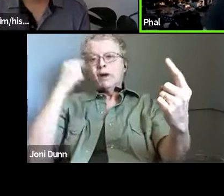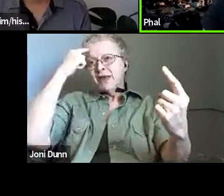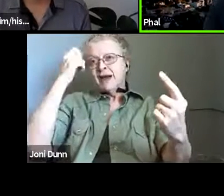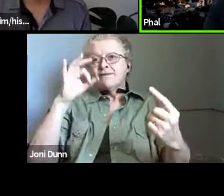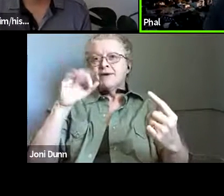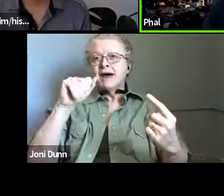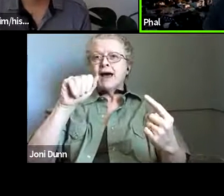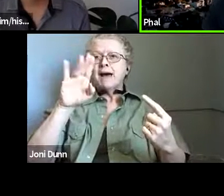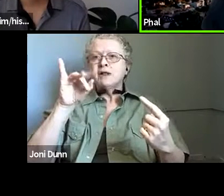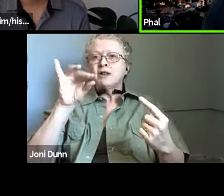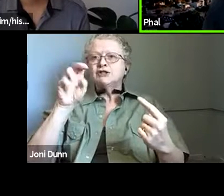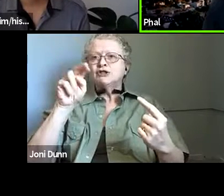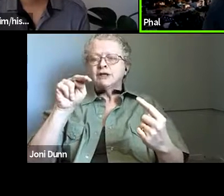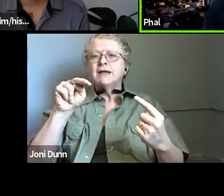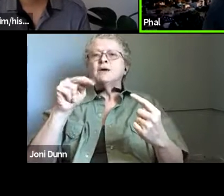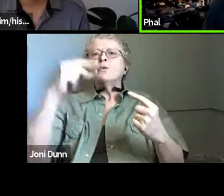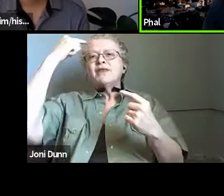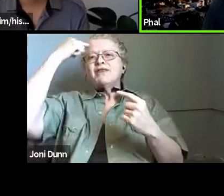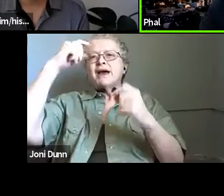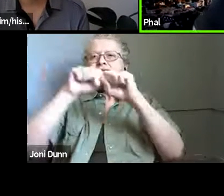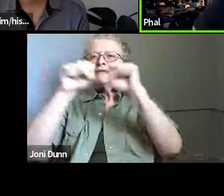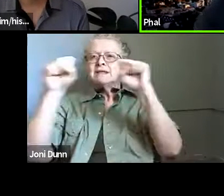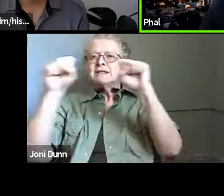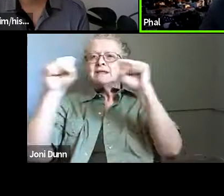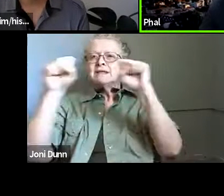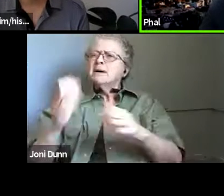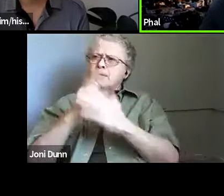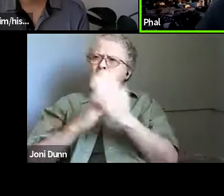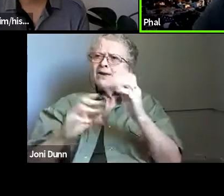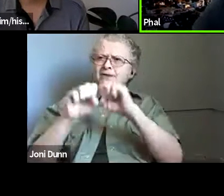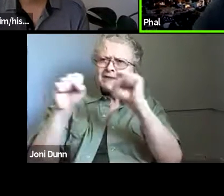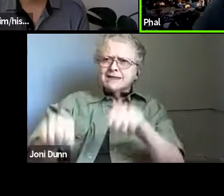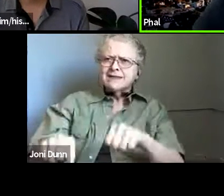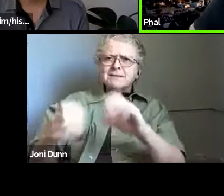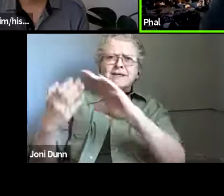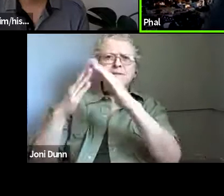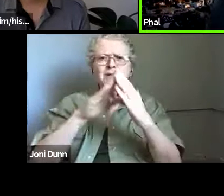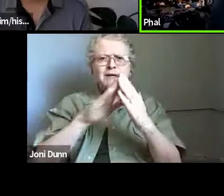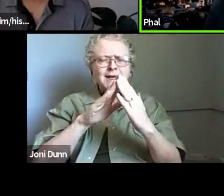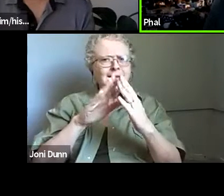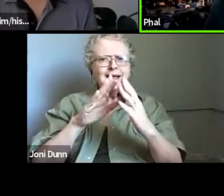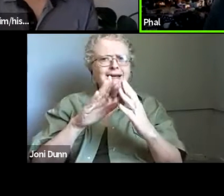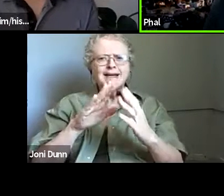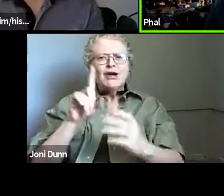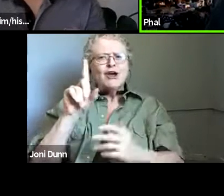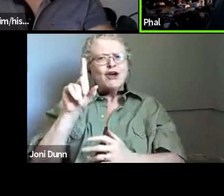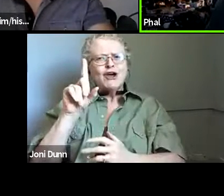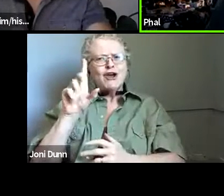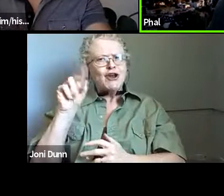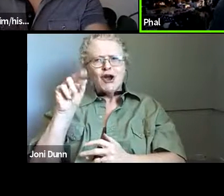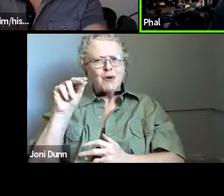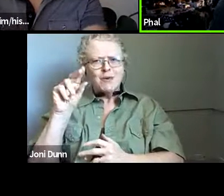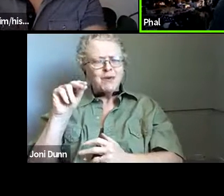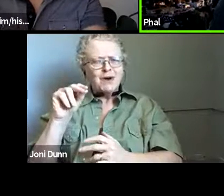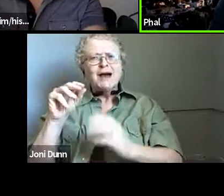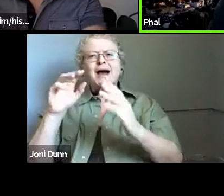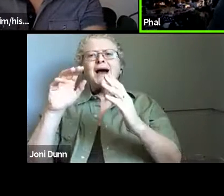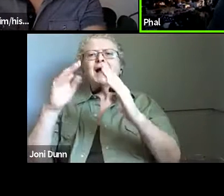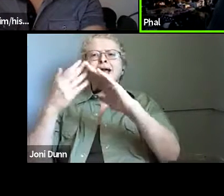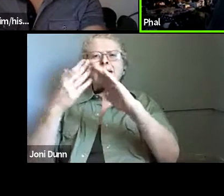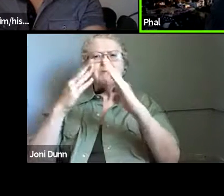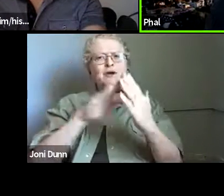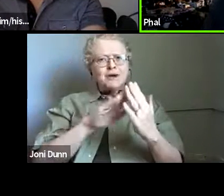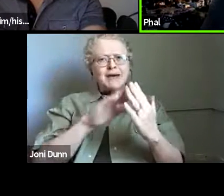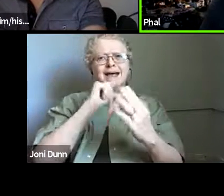as a whole. And some folks have told me, well, part of the system is the community. I said, no, the community is its own thing. They're not invested from the government. When we think